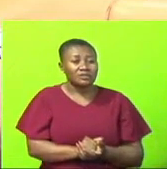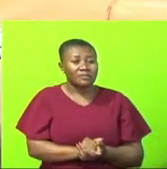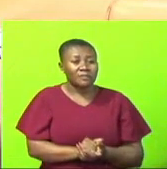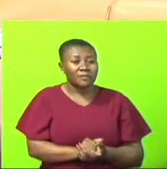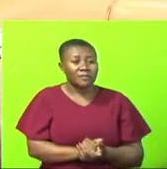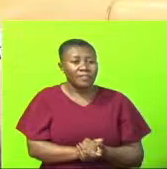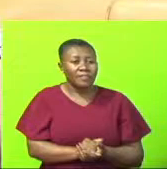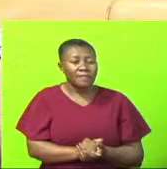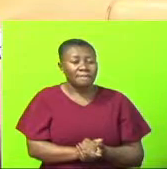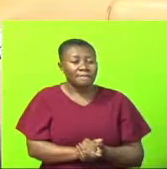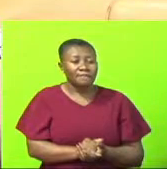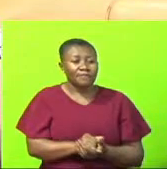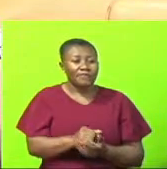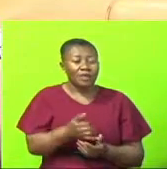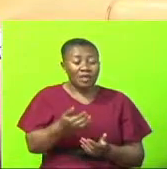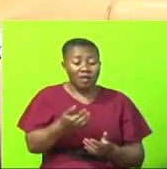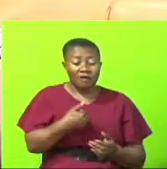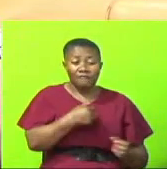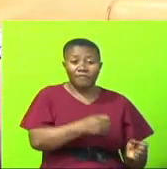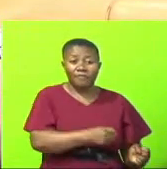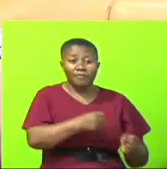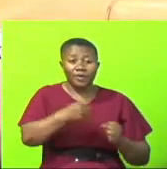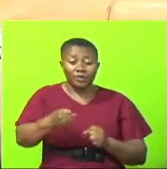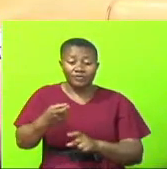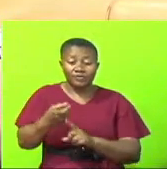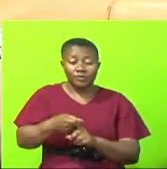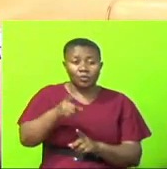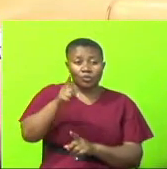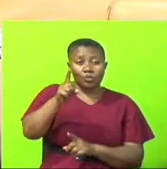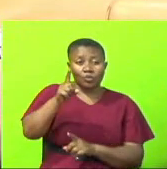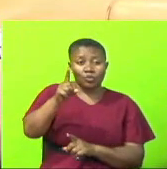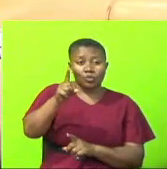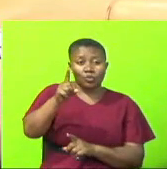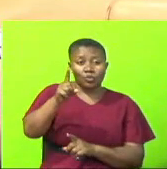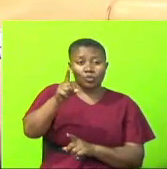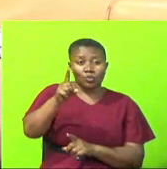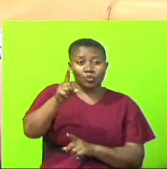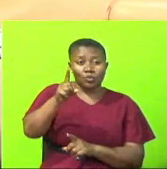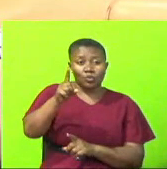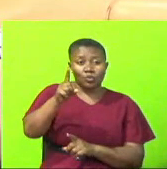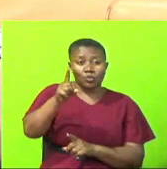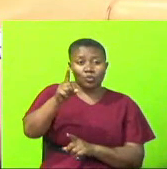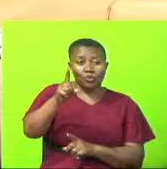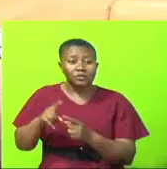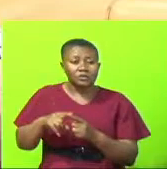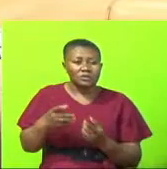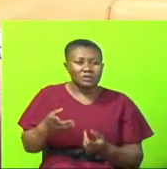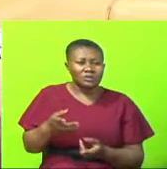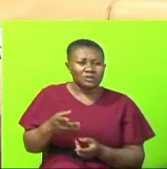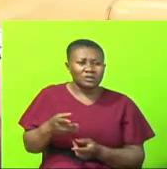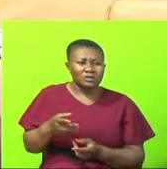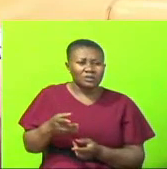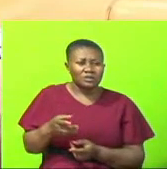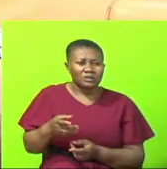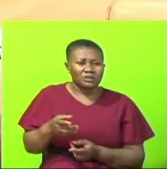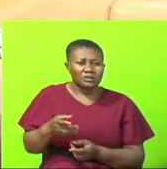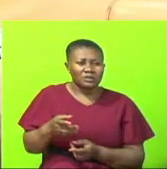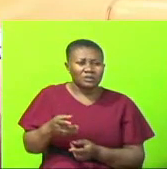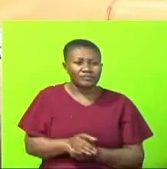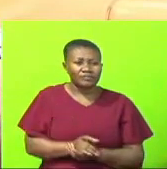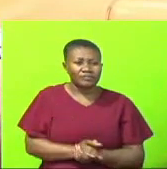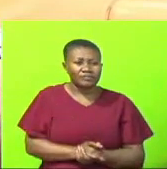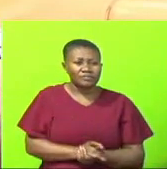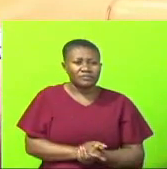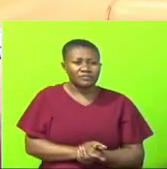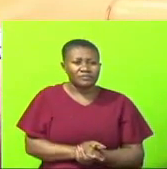the powers of one arm of government and exercise it in this forum. In fact, our standing orders keep on saying